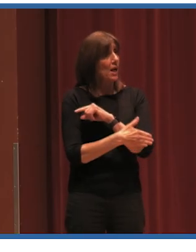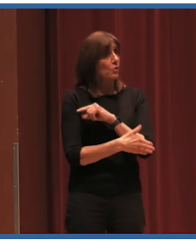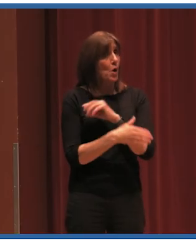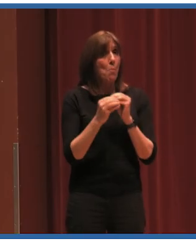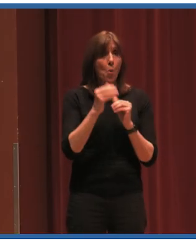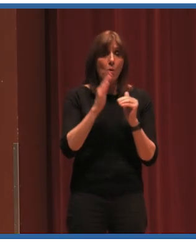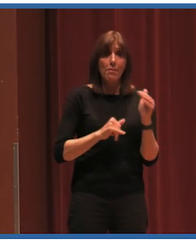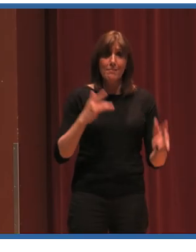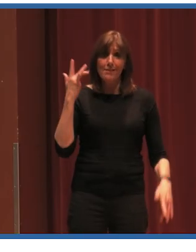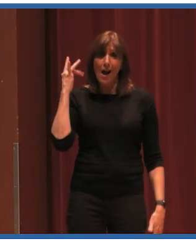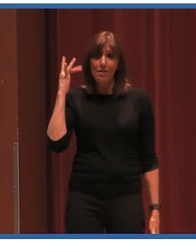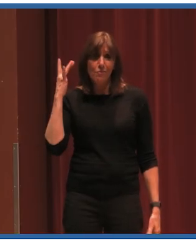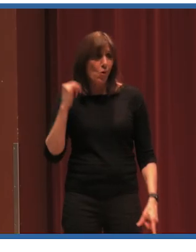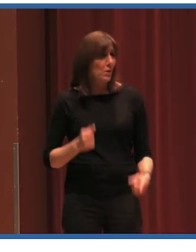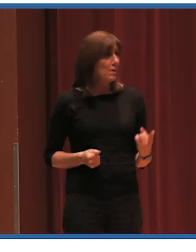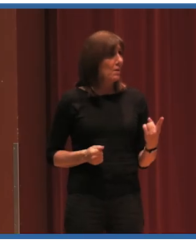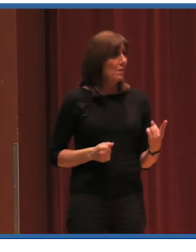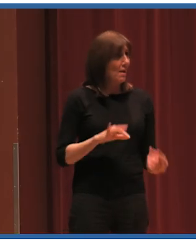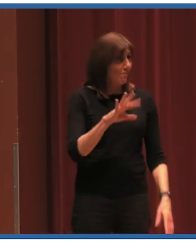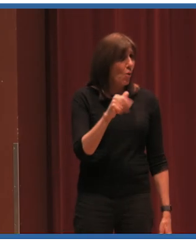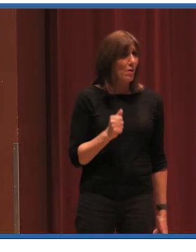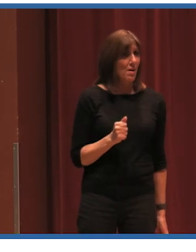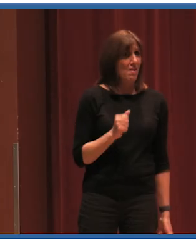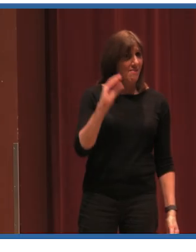or California in the Sun Belt.